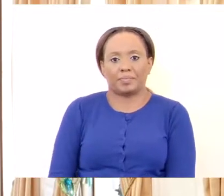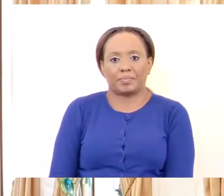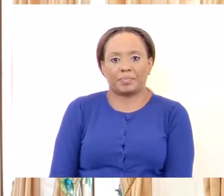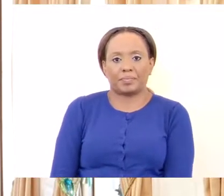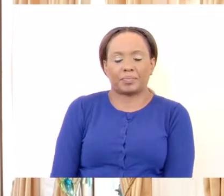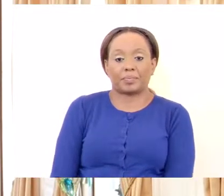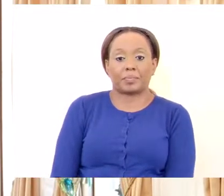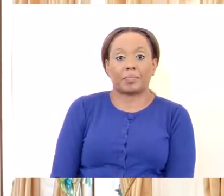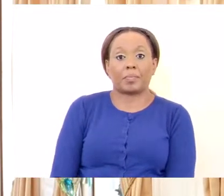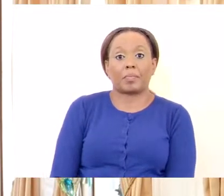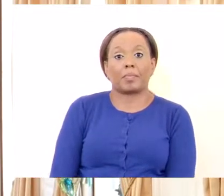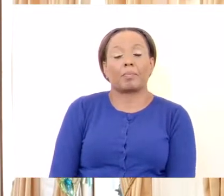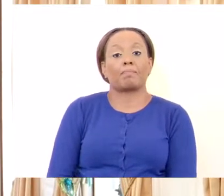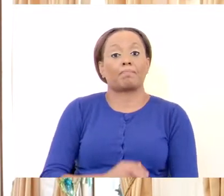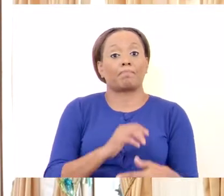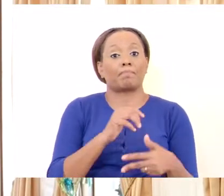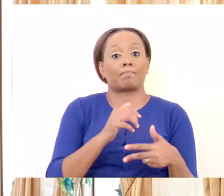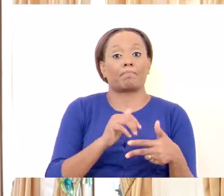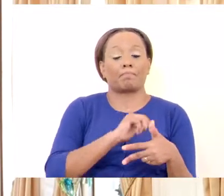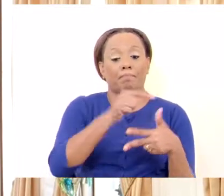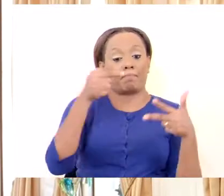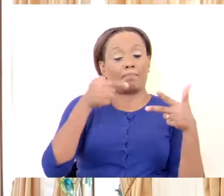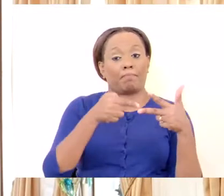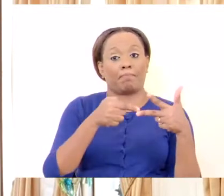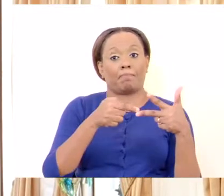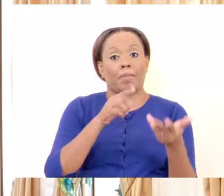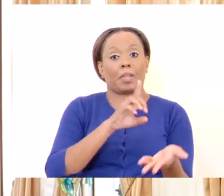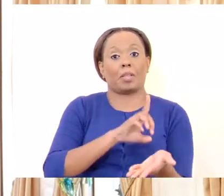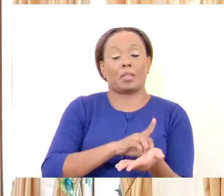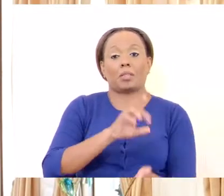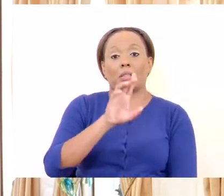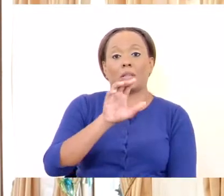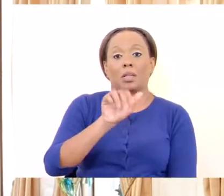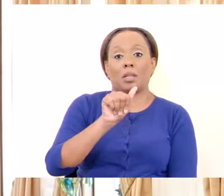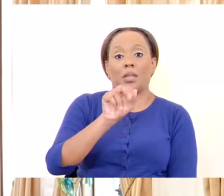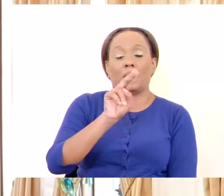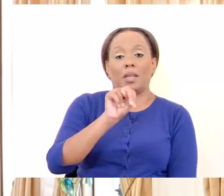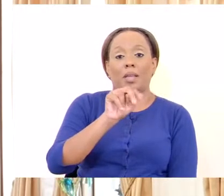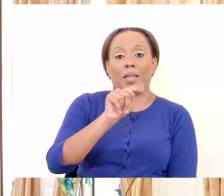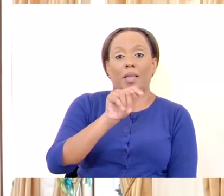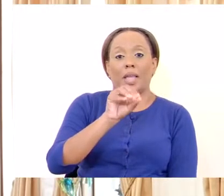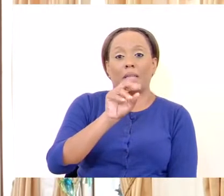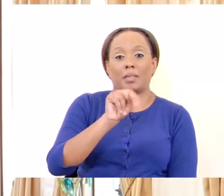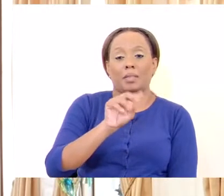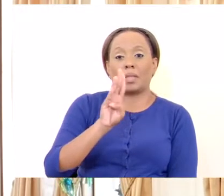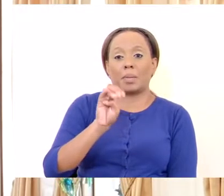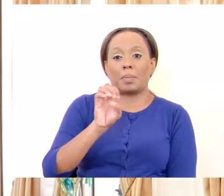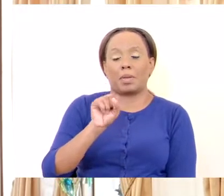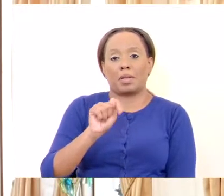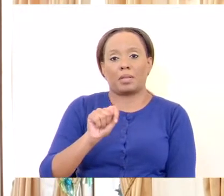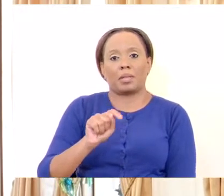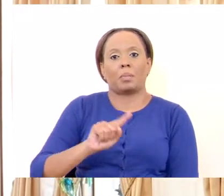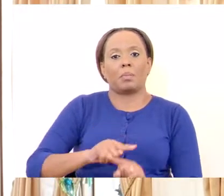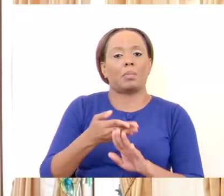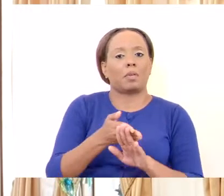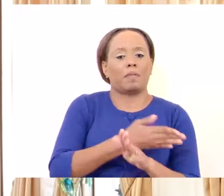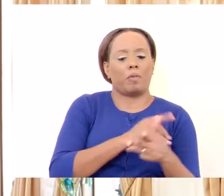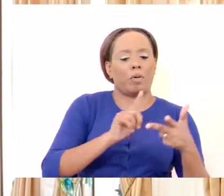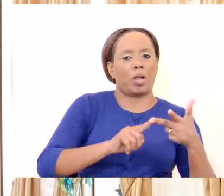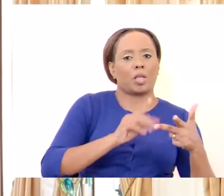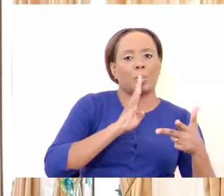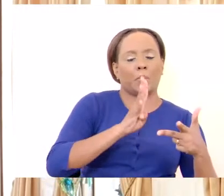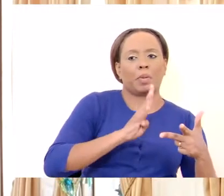Also with us is Dr. Anton Best, but I'm going to open the floor to the press